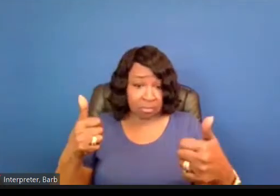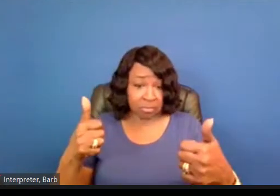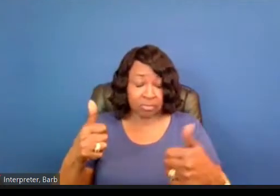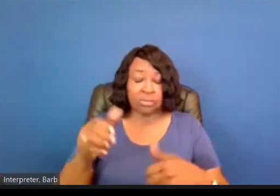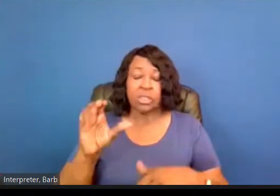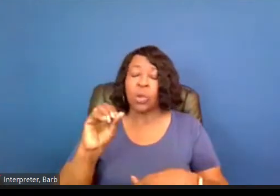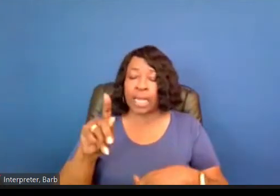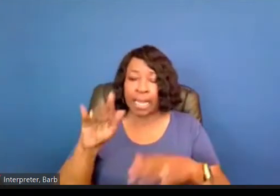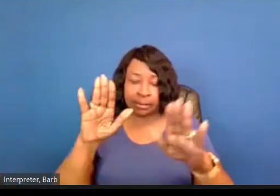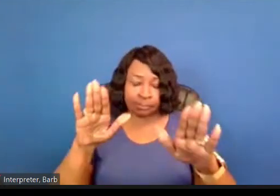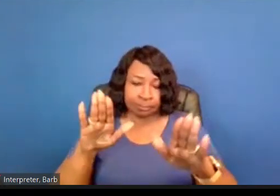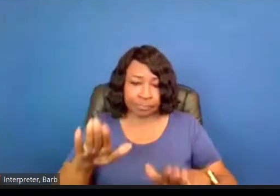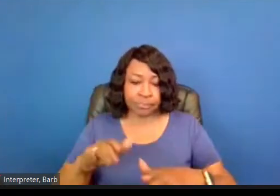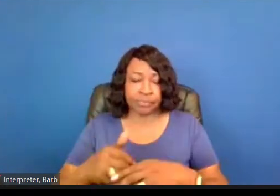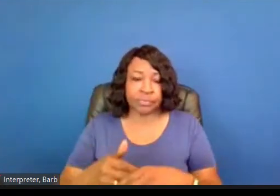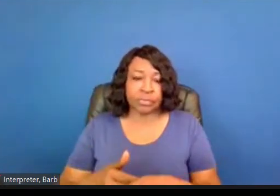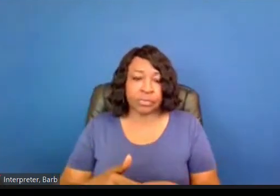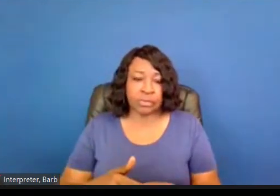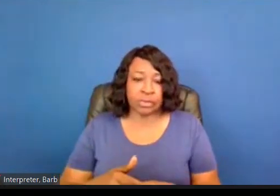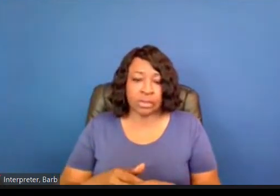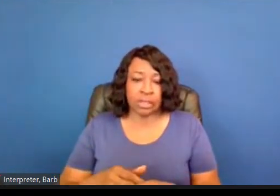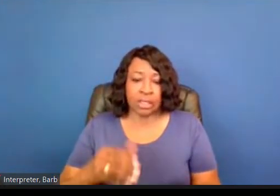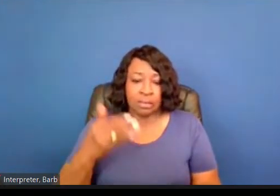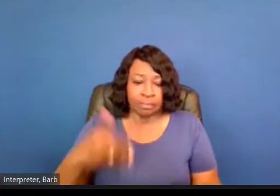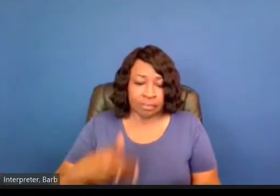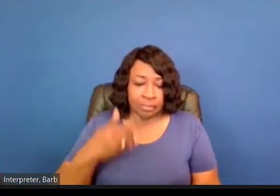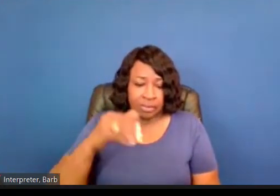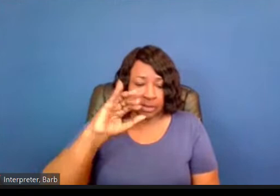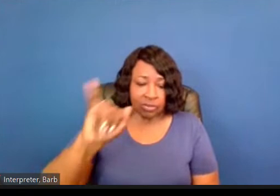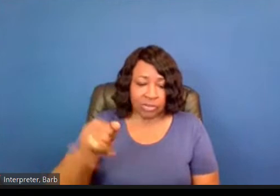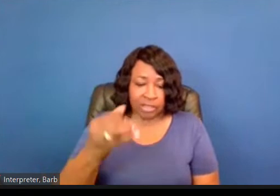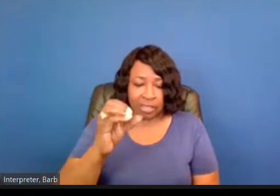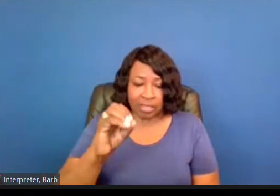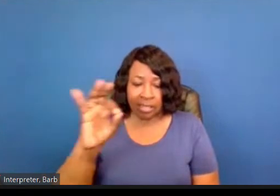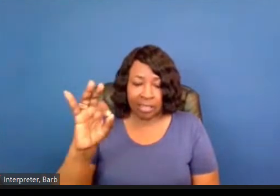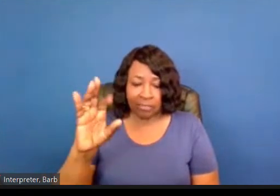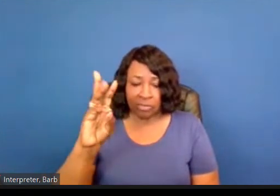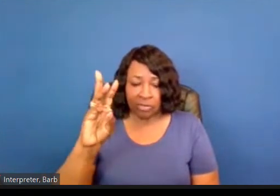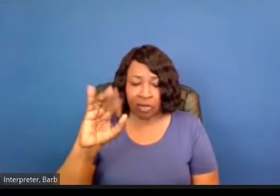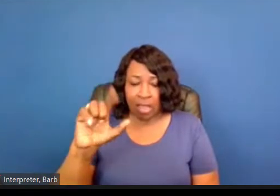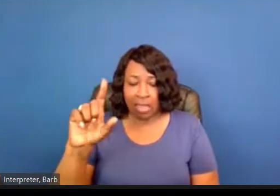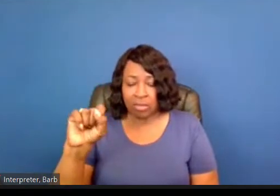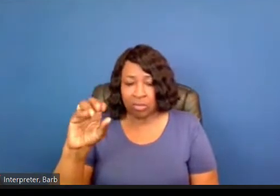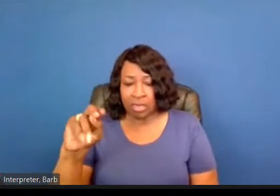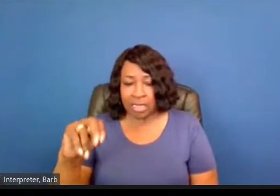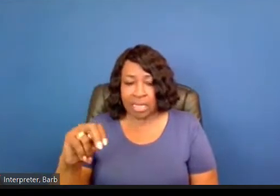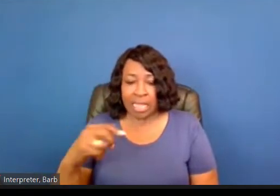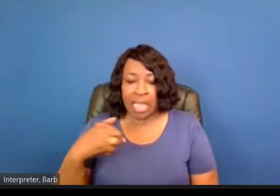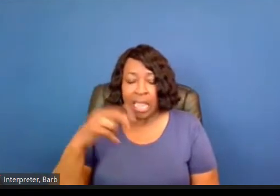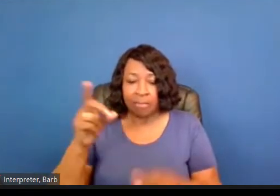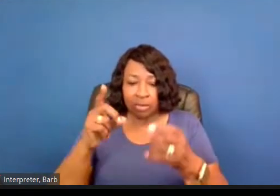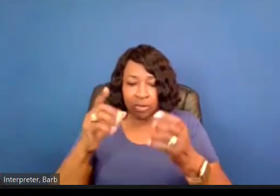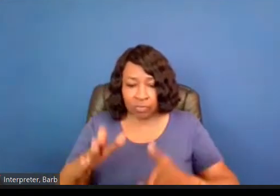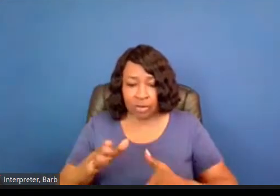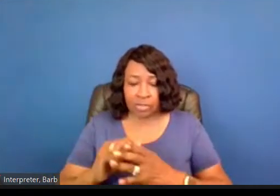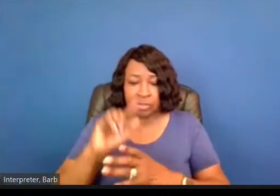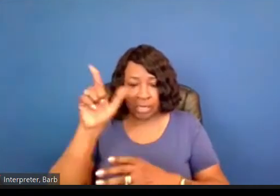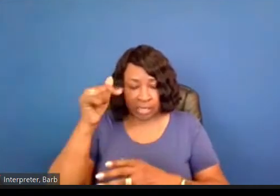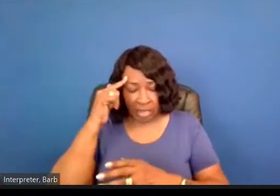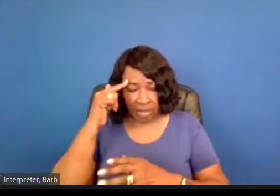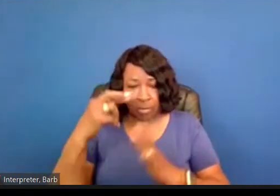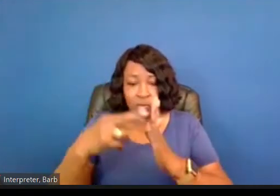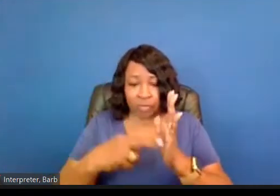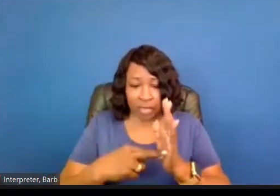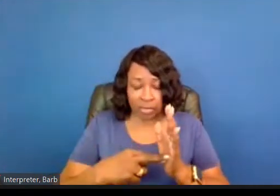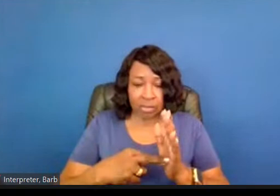Great. As Irma said, my name is Jeff Wilson. I am the Director of Government Community Relations for the Chicago Transit Authority.